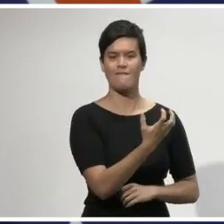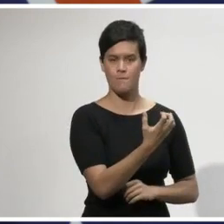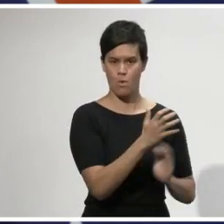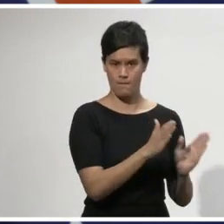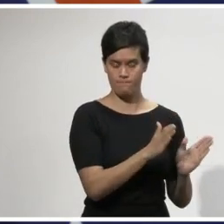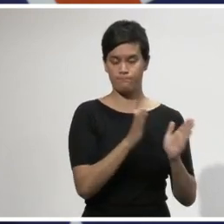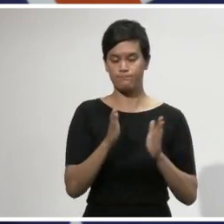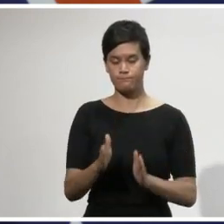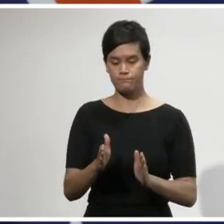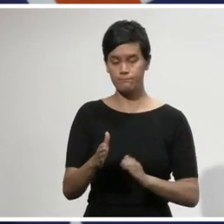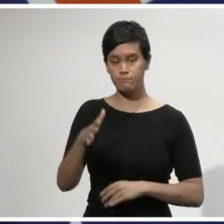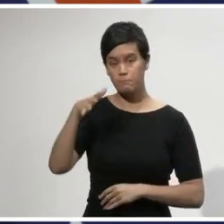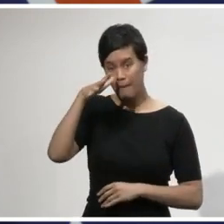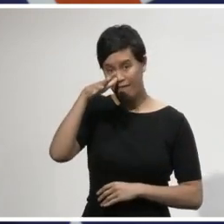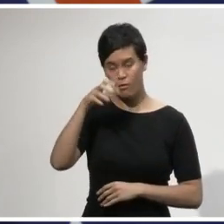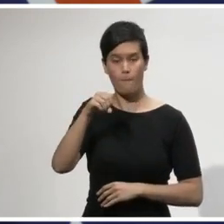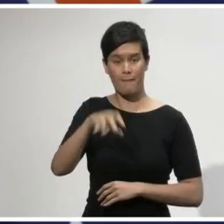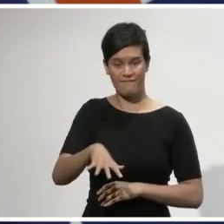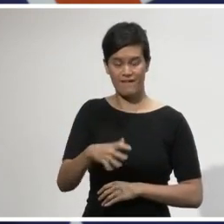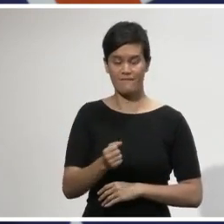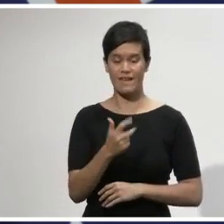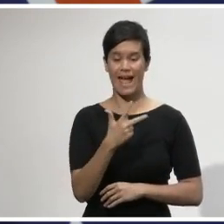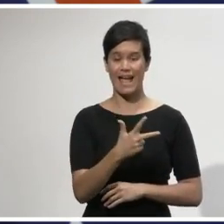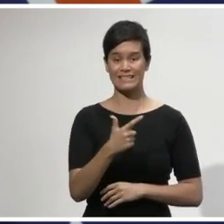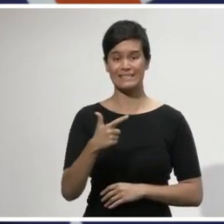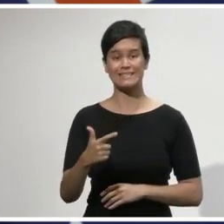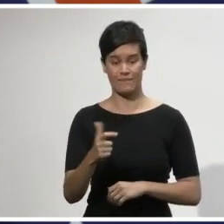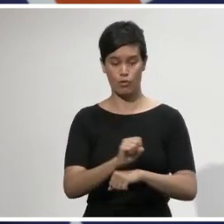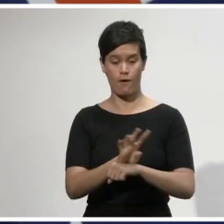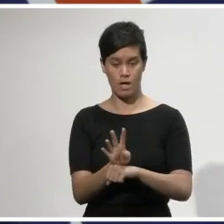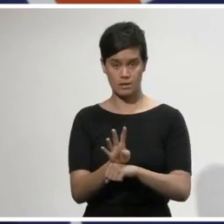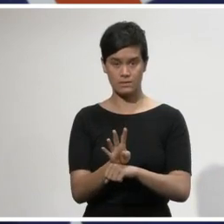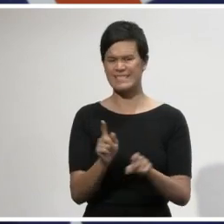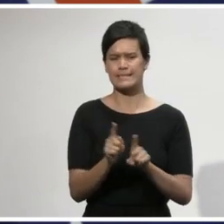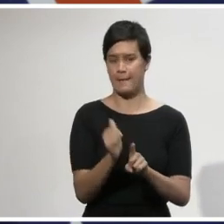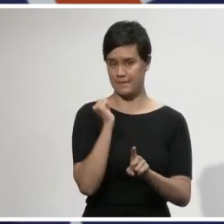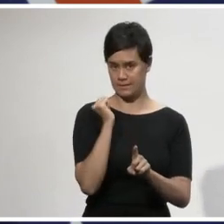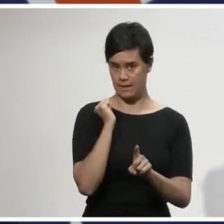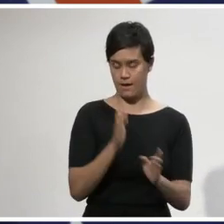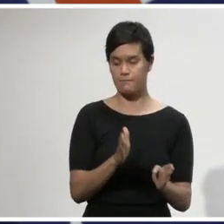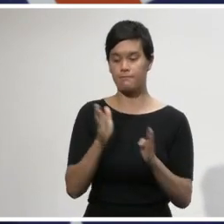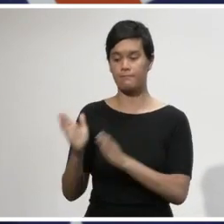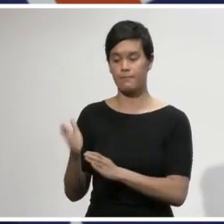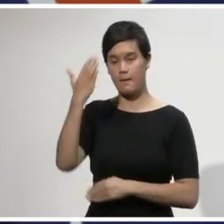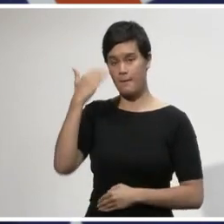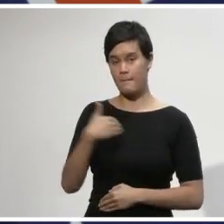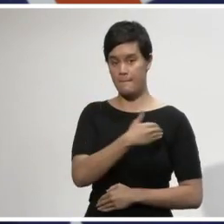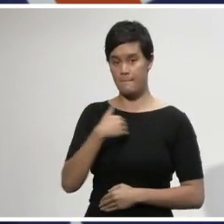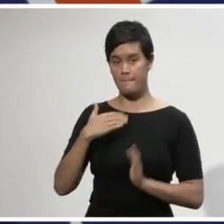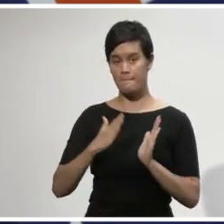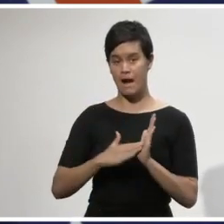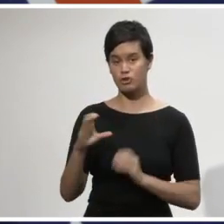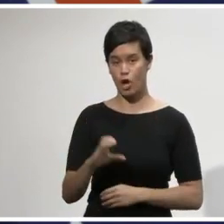Bluff, which has 87 cases, and that has not changed since yesterday. And Marist College at